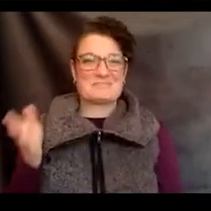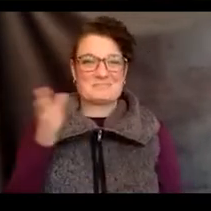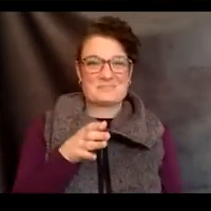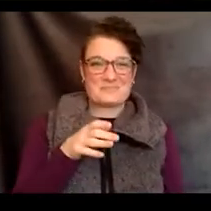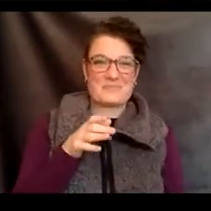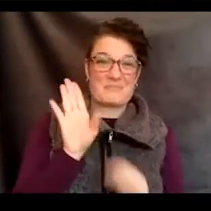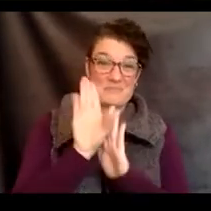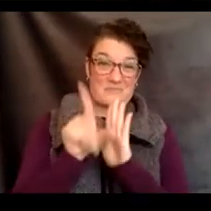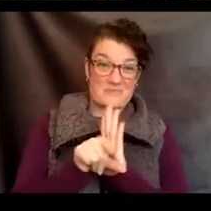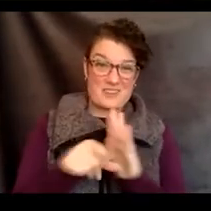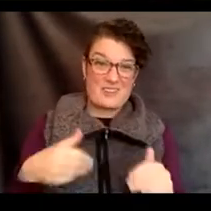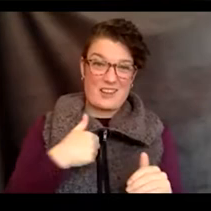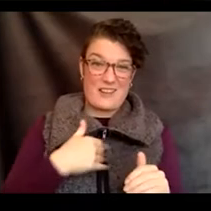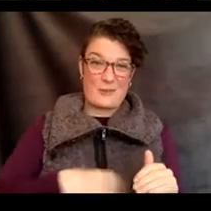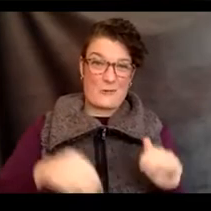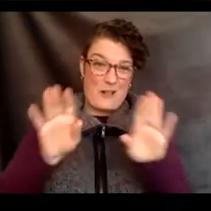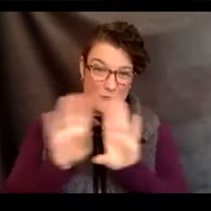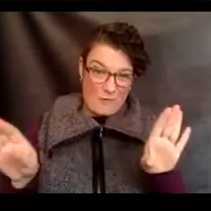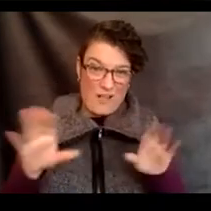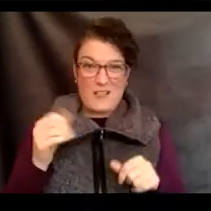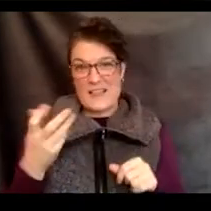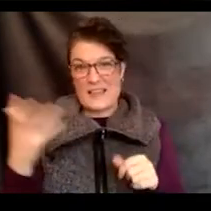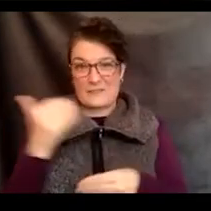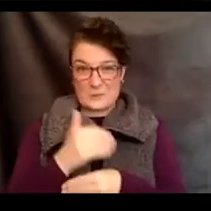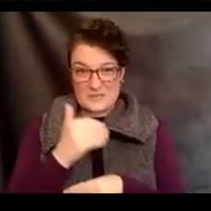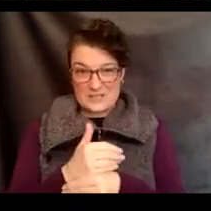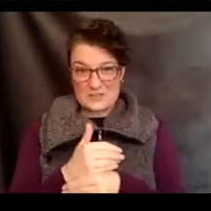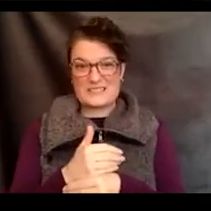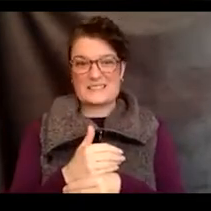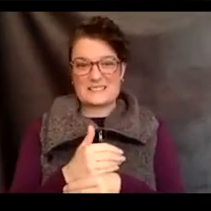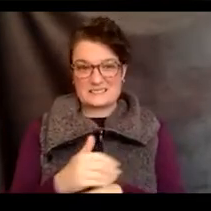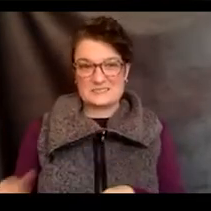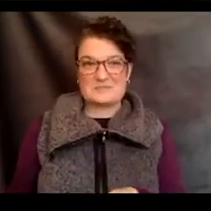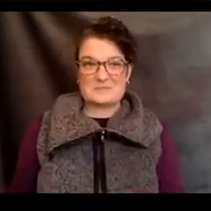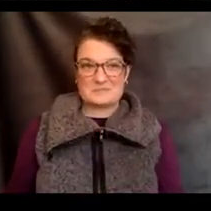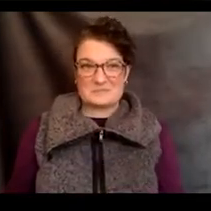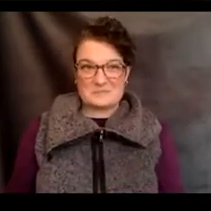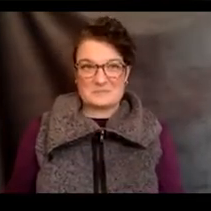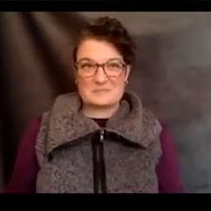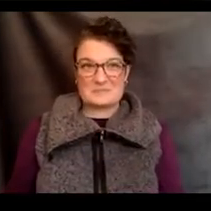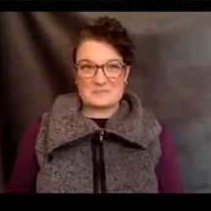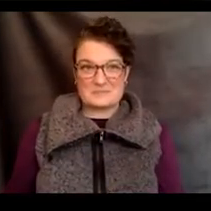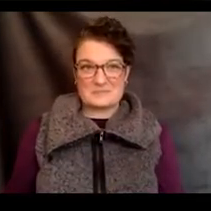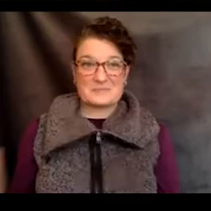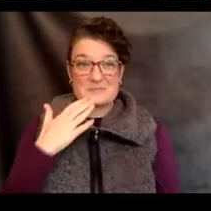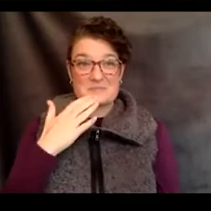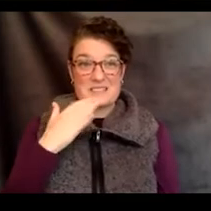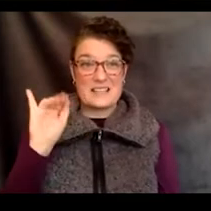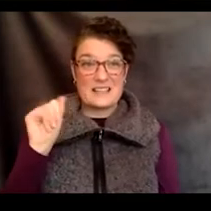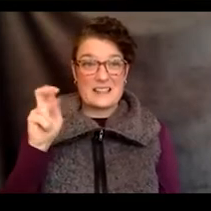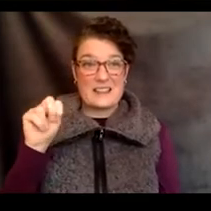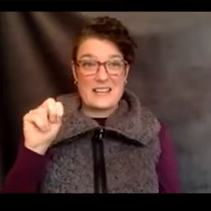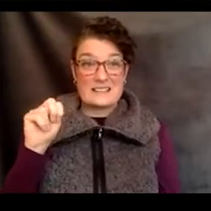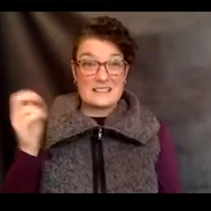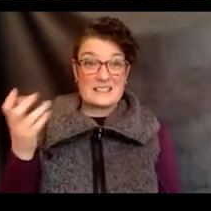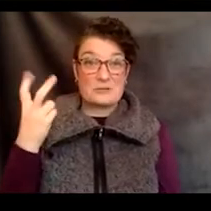my background has a white wall and a couple windows, and happy to be here. Thanks, Ian. And then two additional